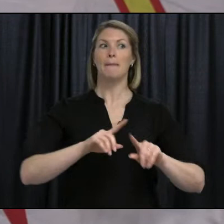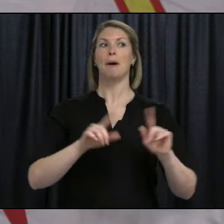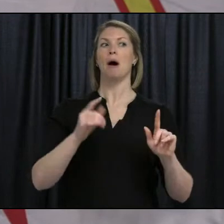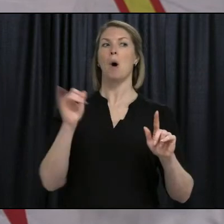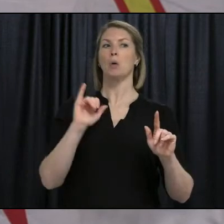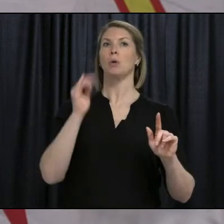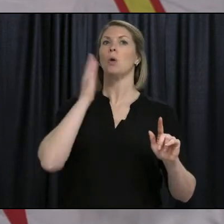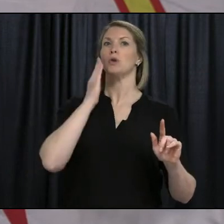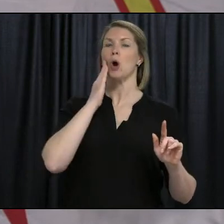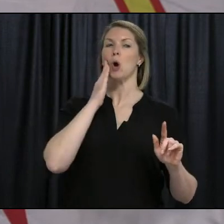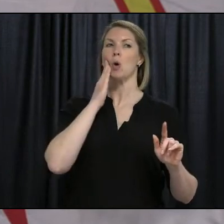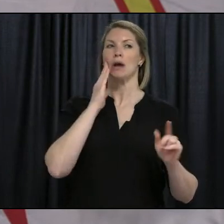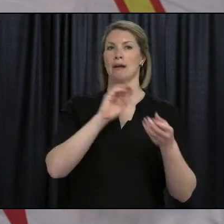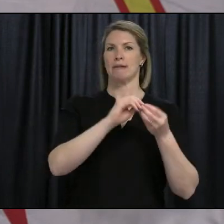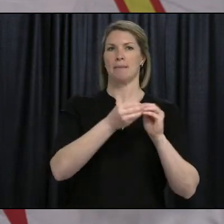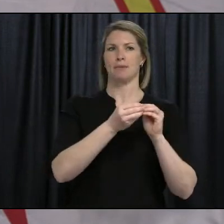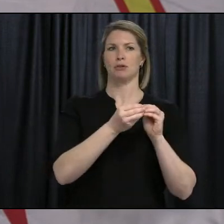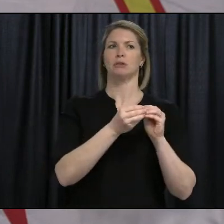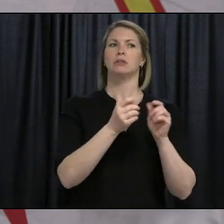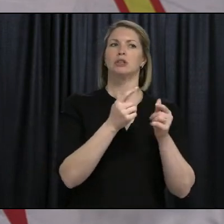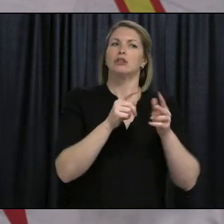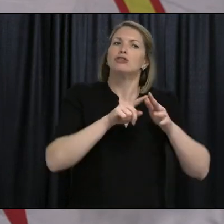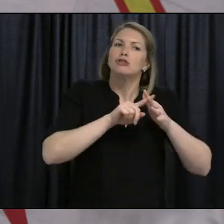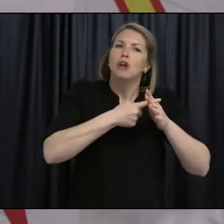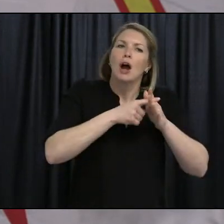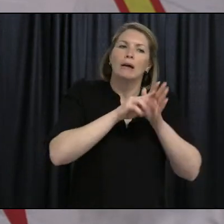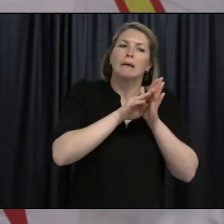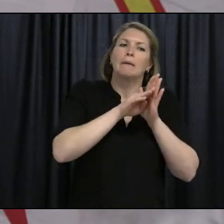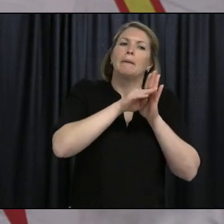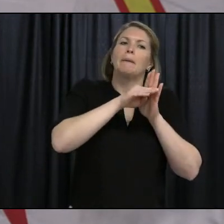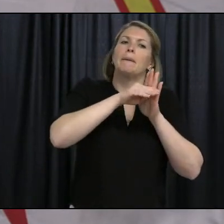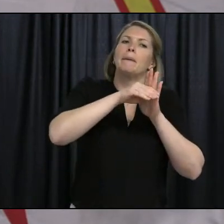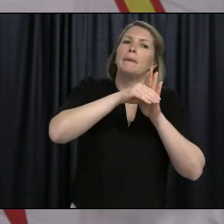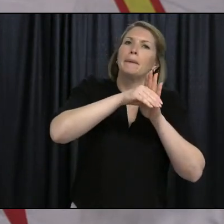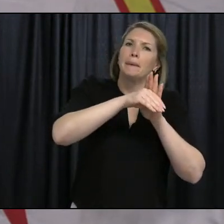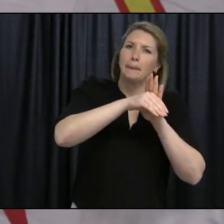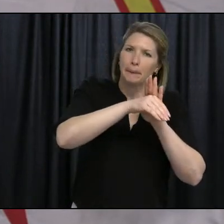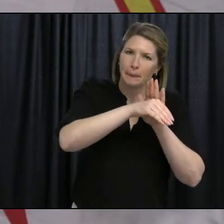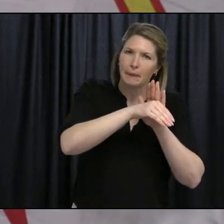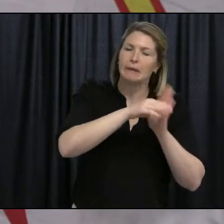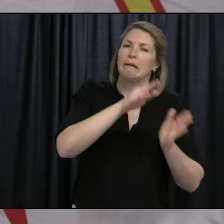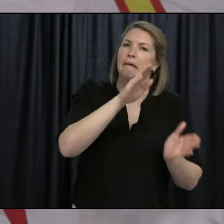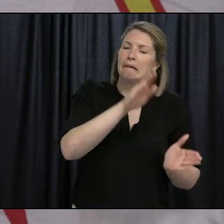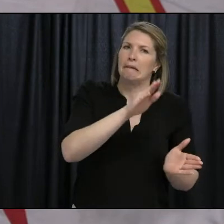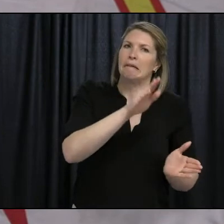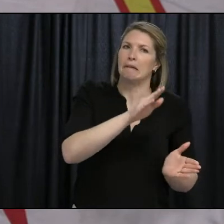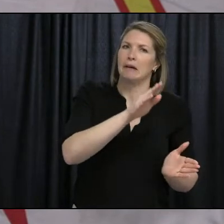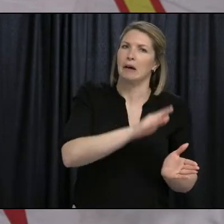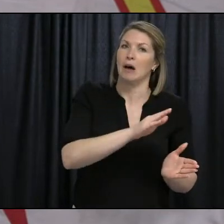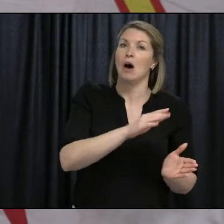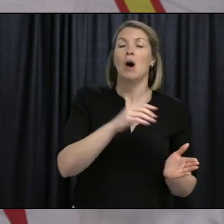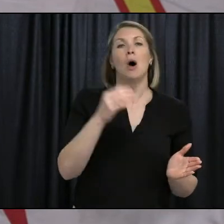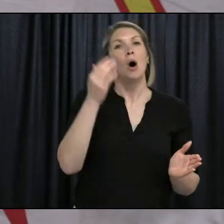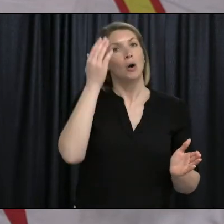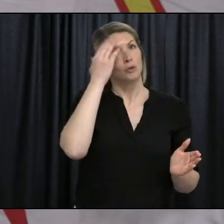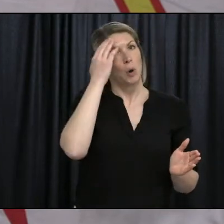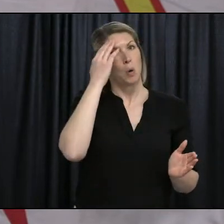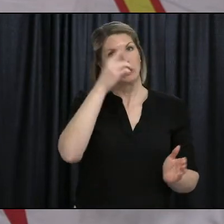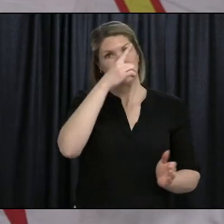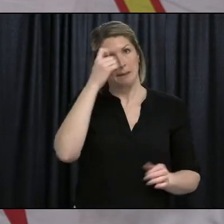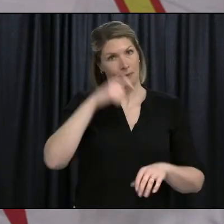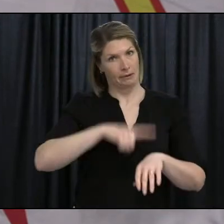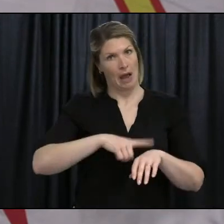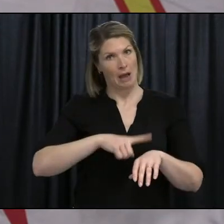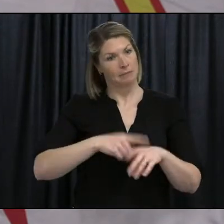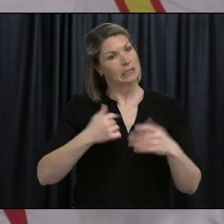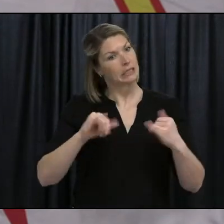direction. We expect that we will continue to see a steady influx of cases from travel in the coming weeks, and we all need to remain